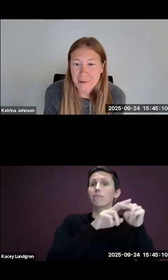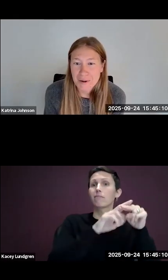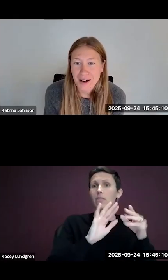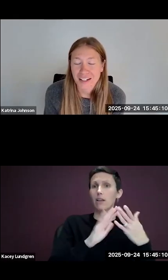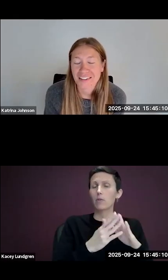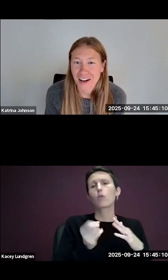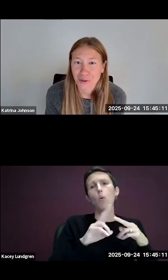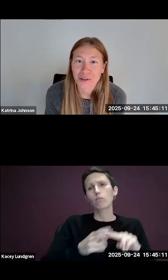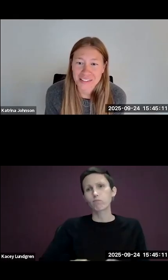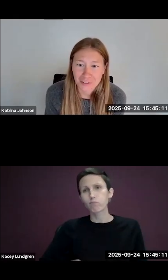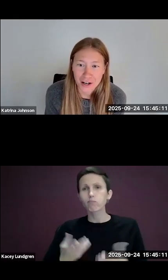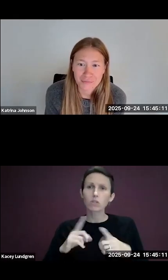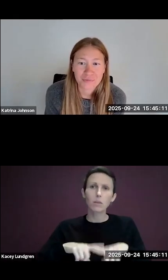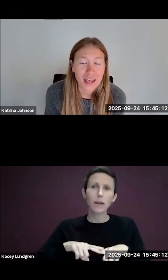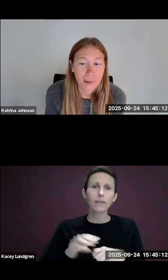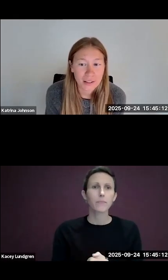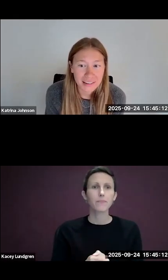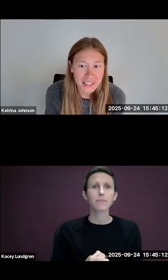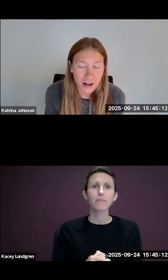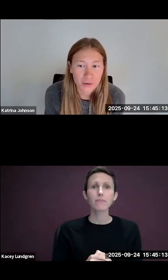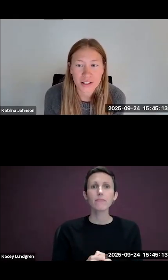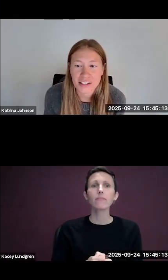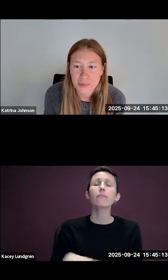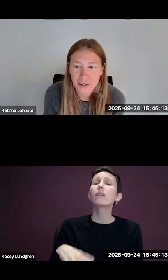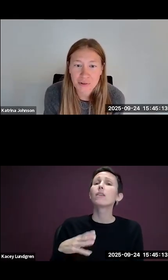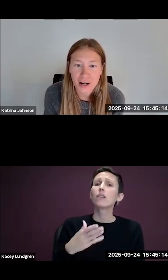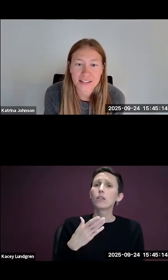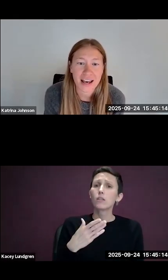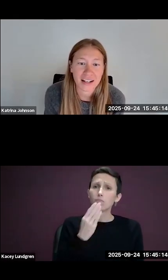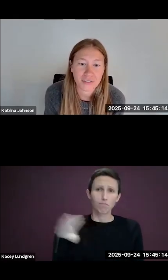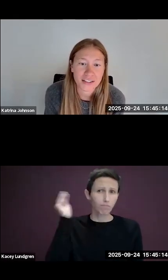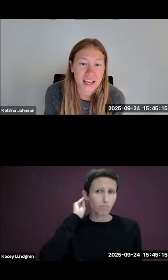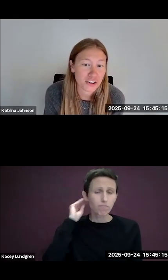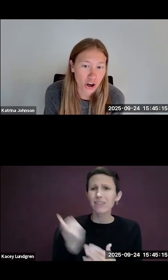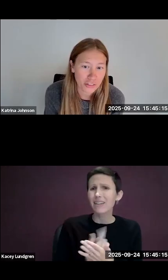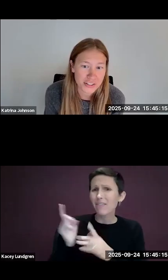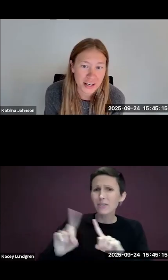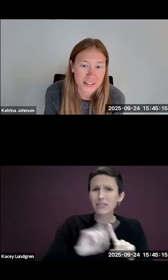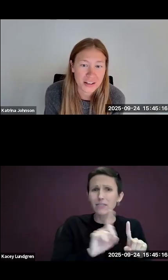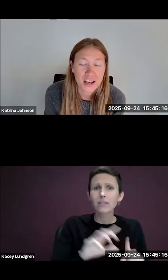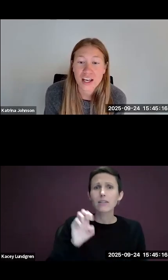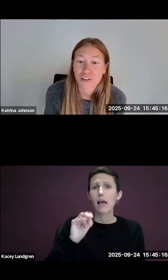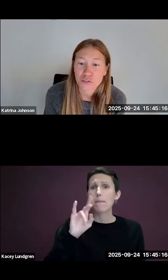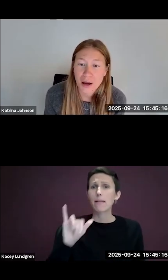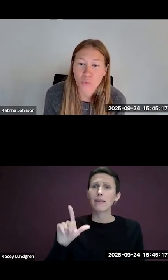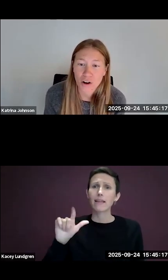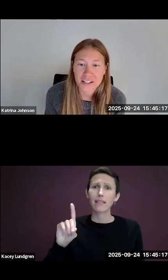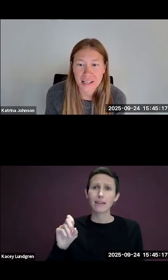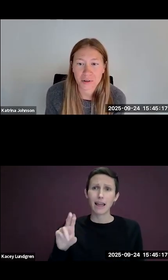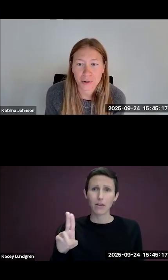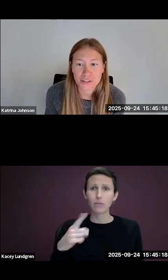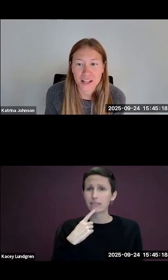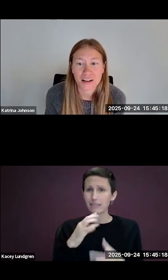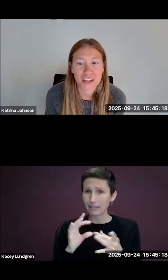It's best to keep in mind that everyone is different. Emily Ladau, a disability rights activist and author, says, "If you've met